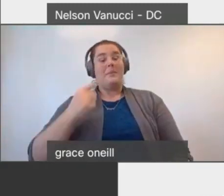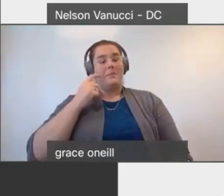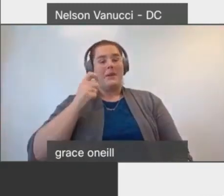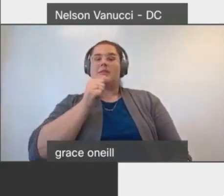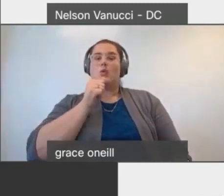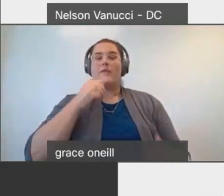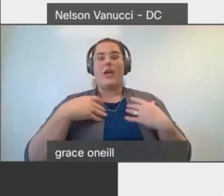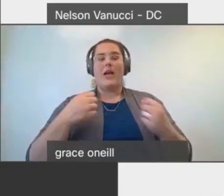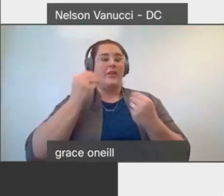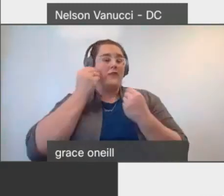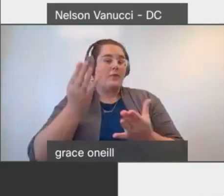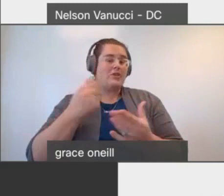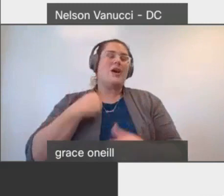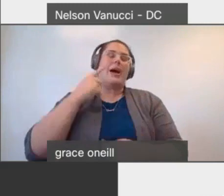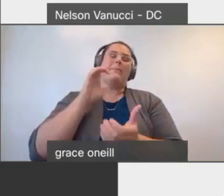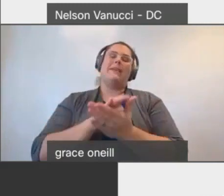some significant challenges.